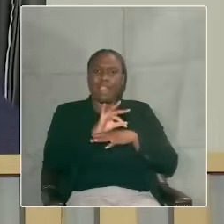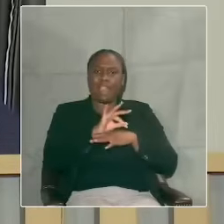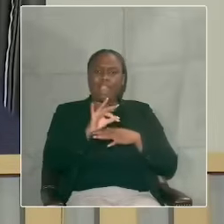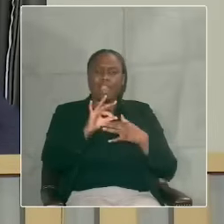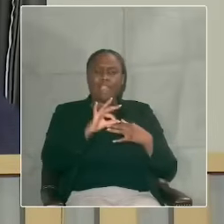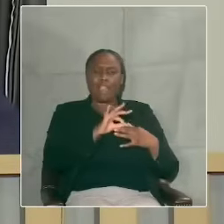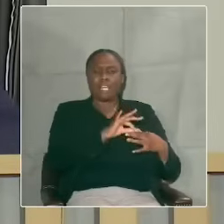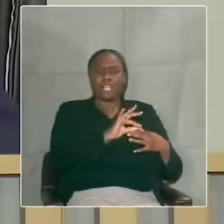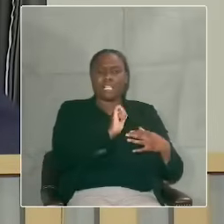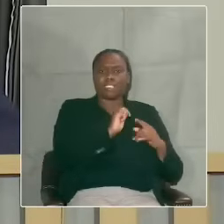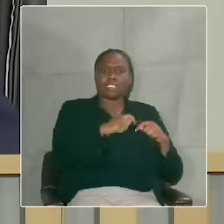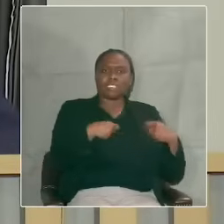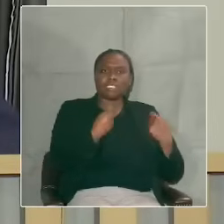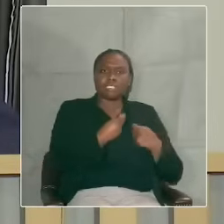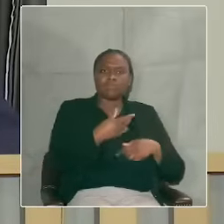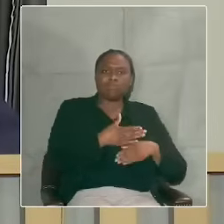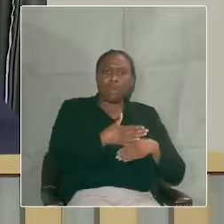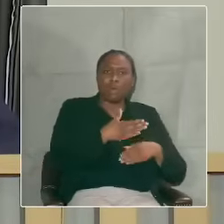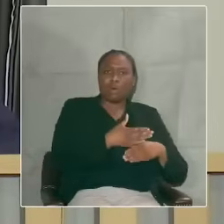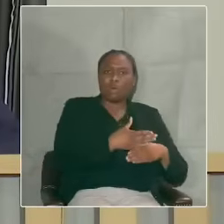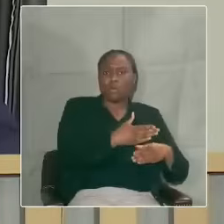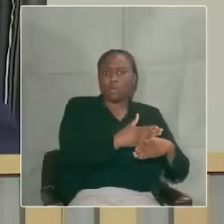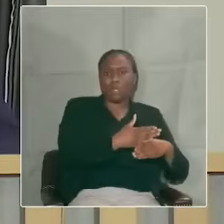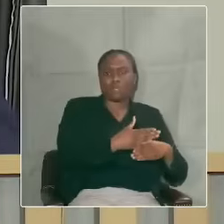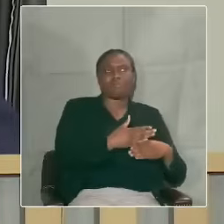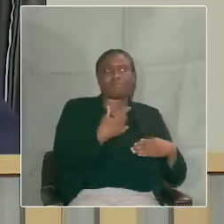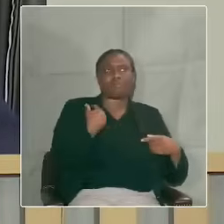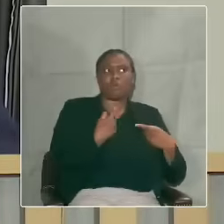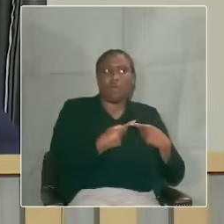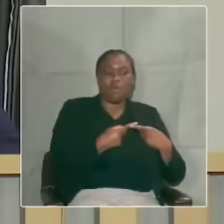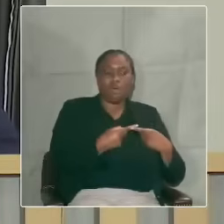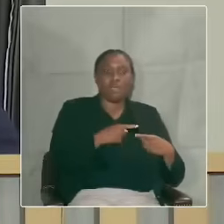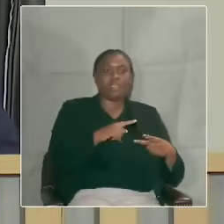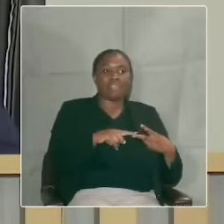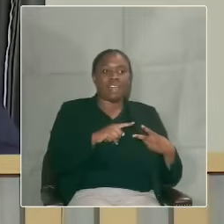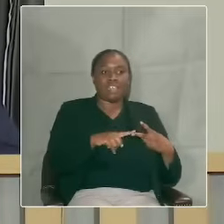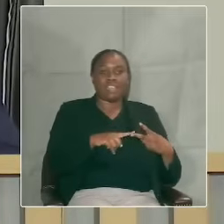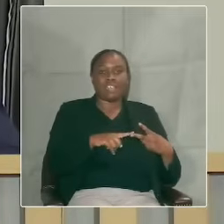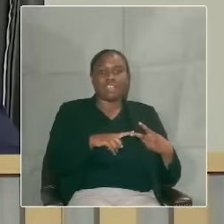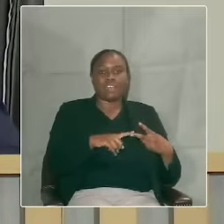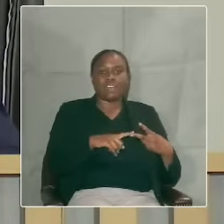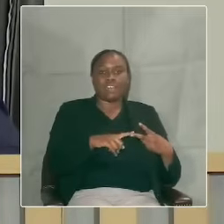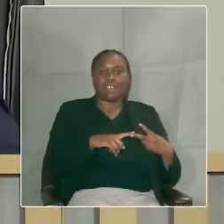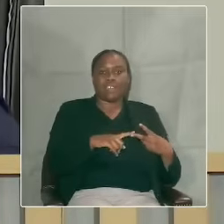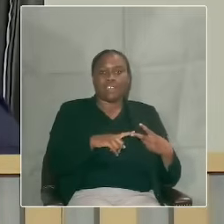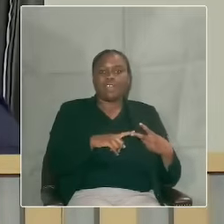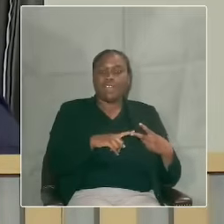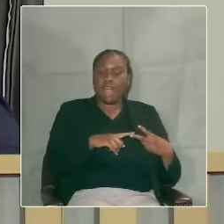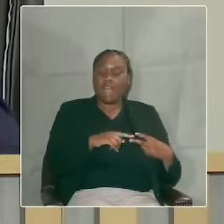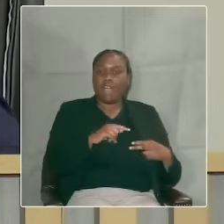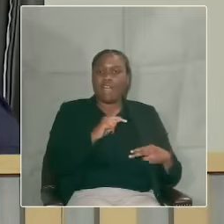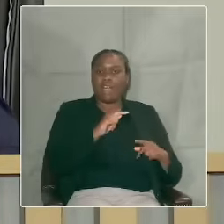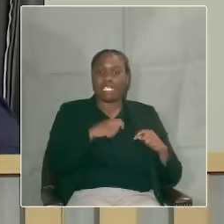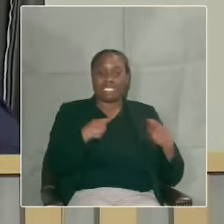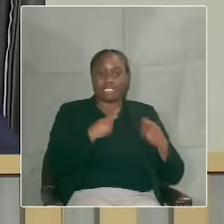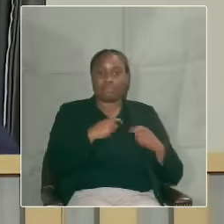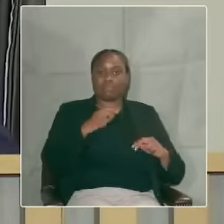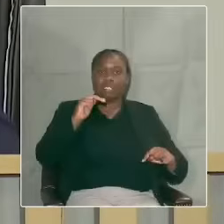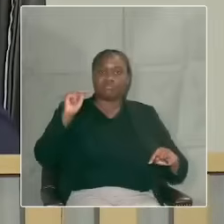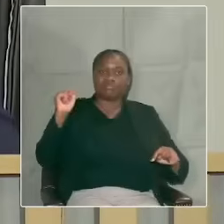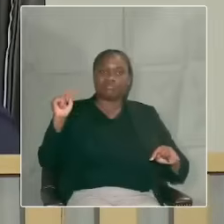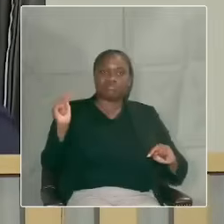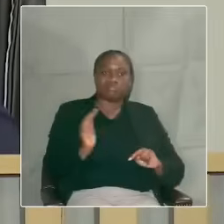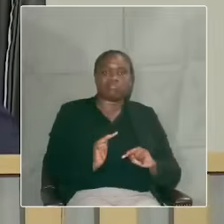firstly, the work of the team up to so far, and thereafter come up with a wind down plan as to